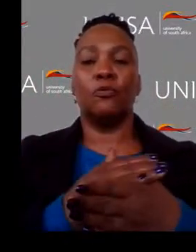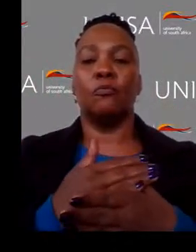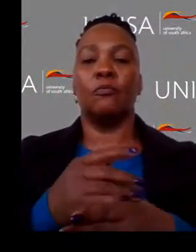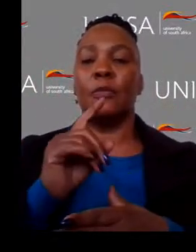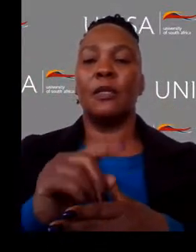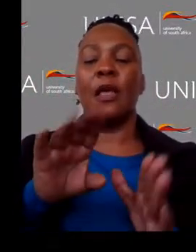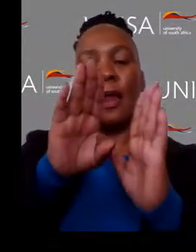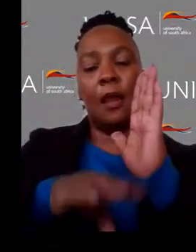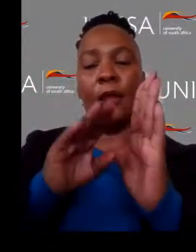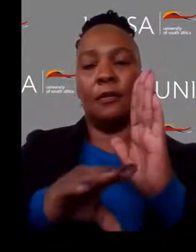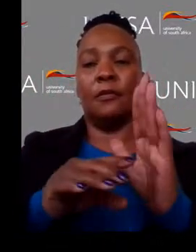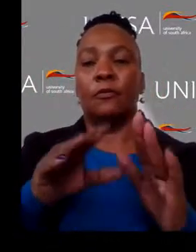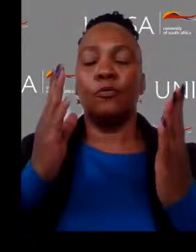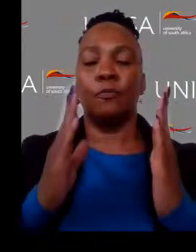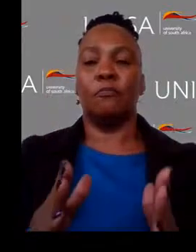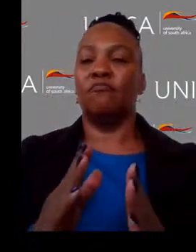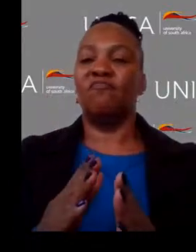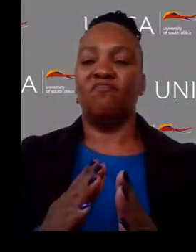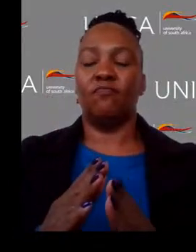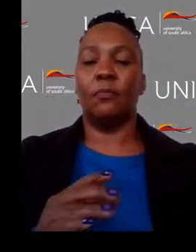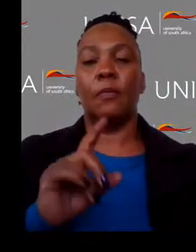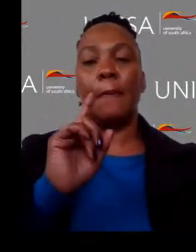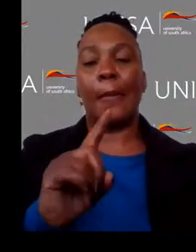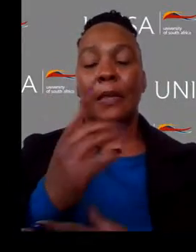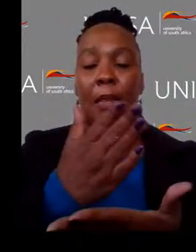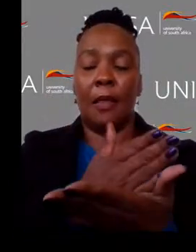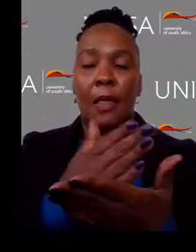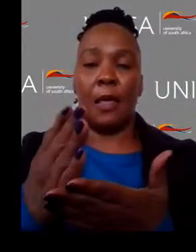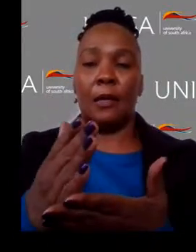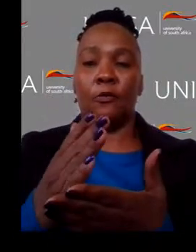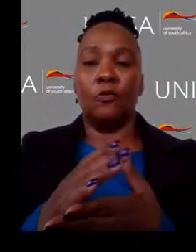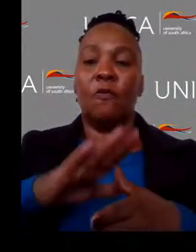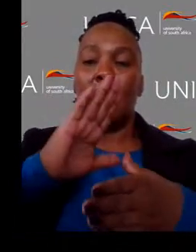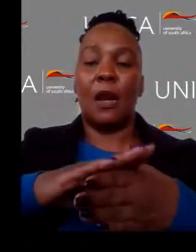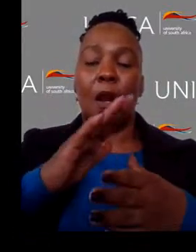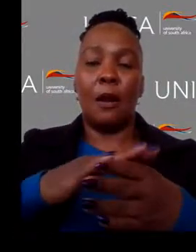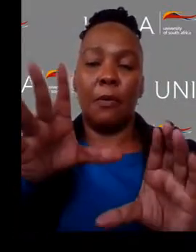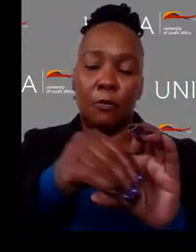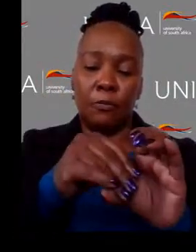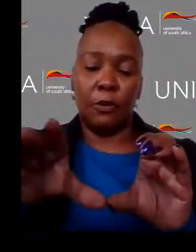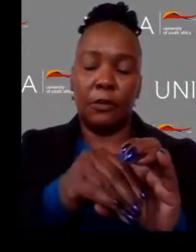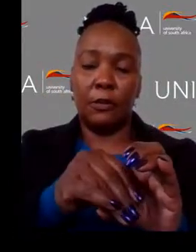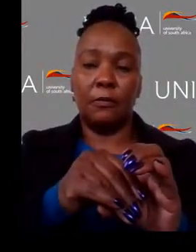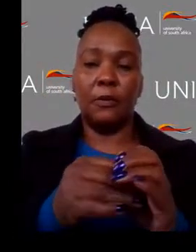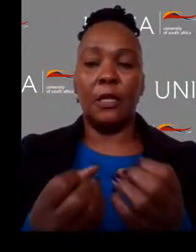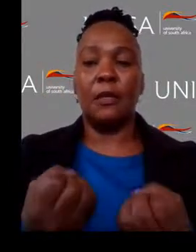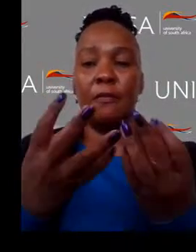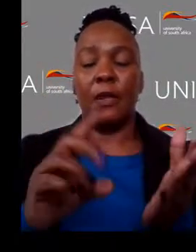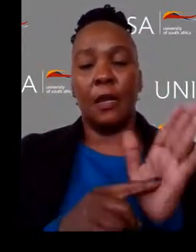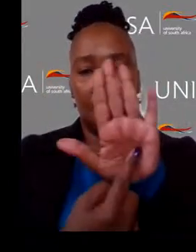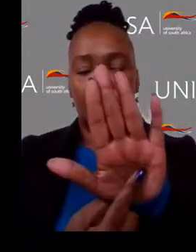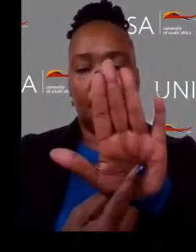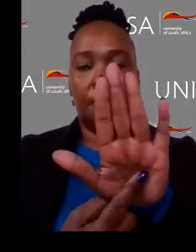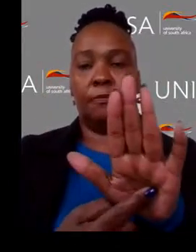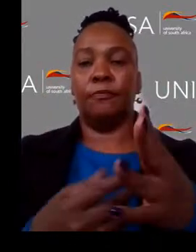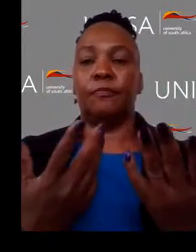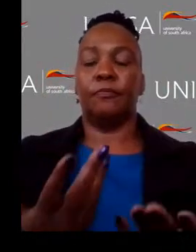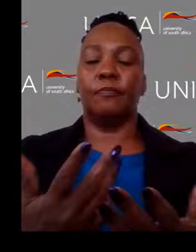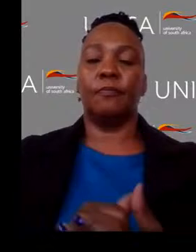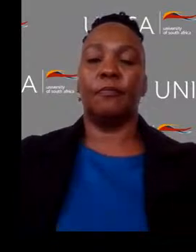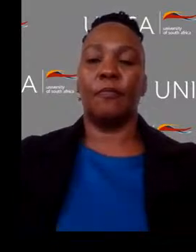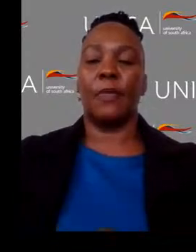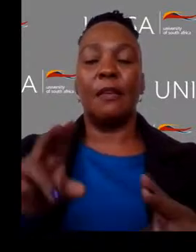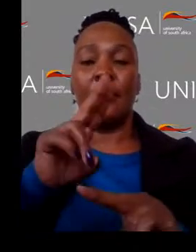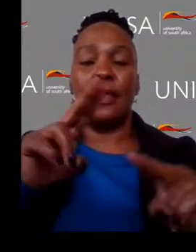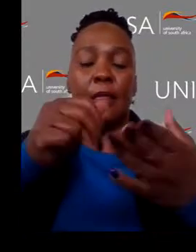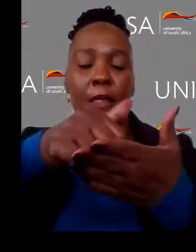lesser beings, but as part of reasonable accommodation. To give an example, the Invigilator